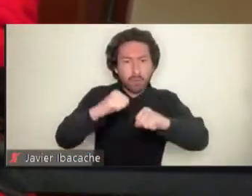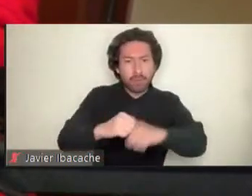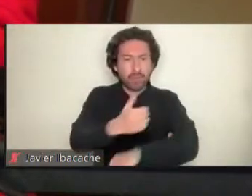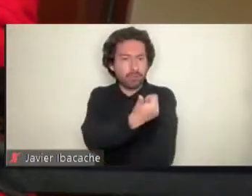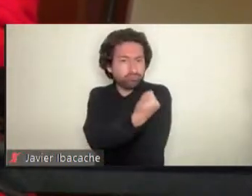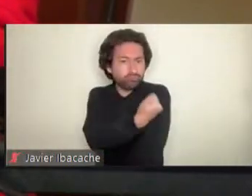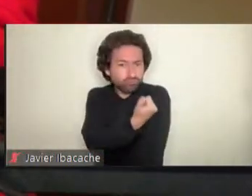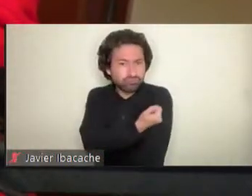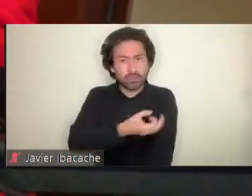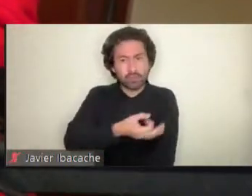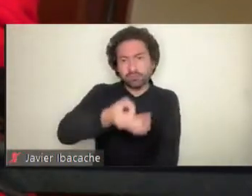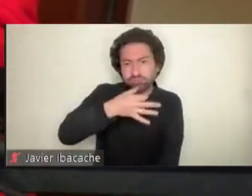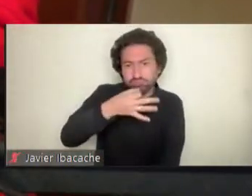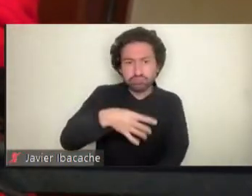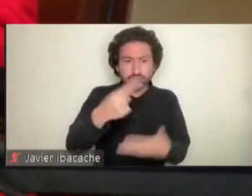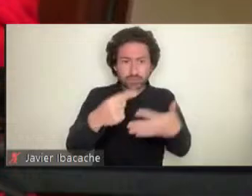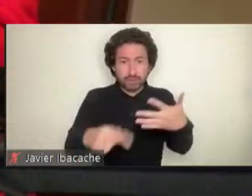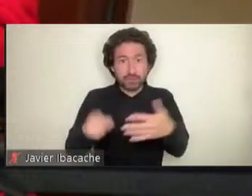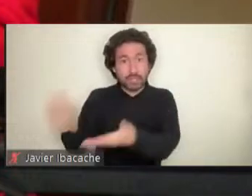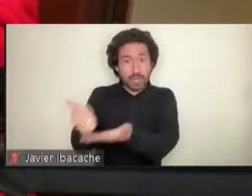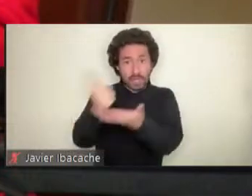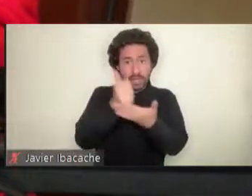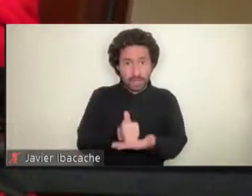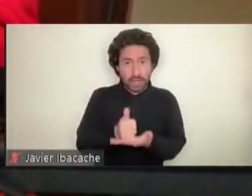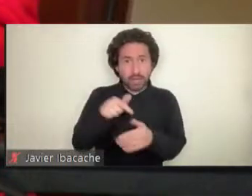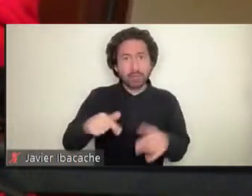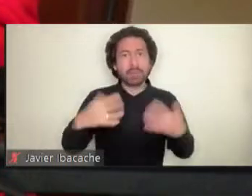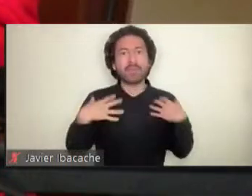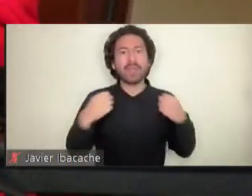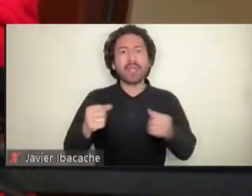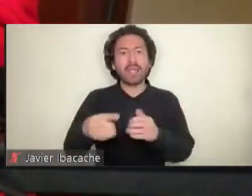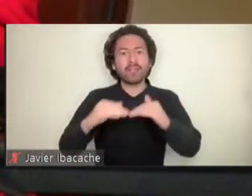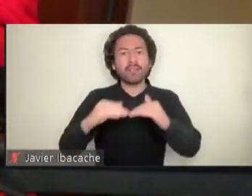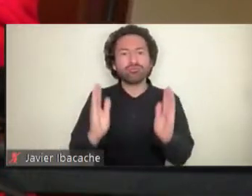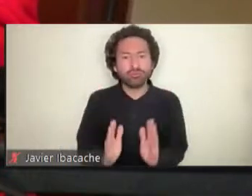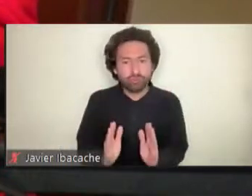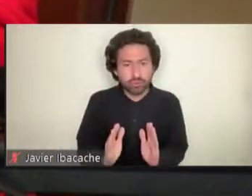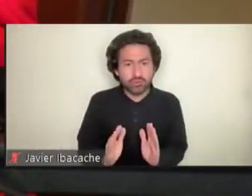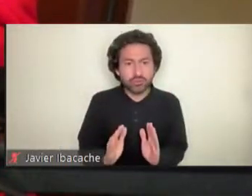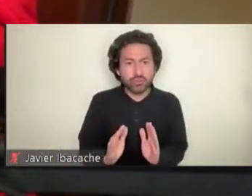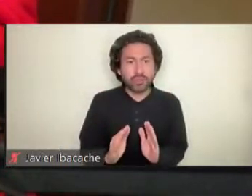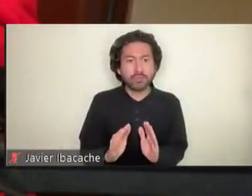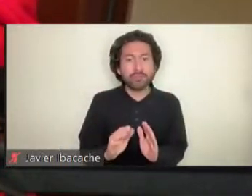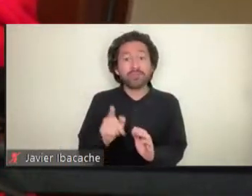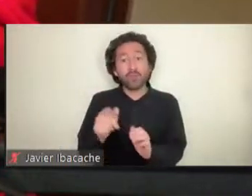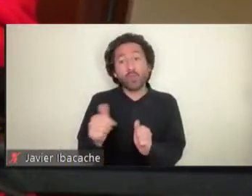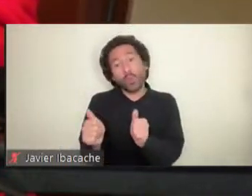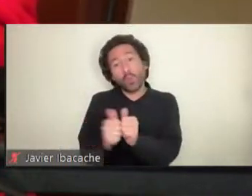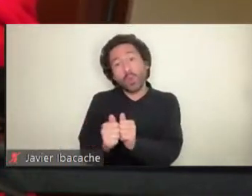our health sector, with partnership with Rwanda and Guyana,